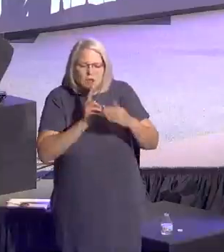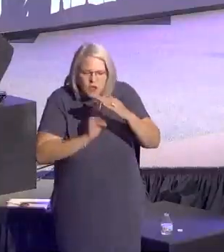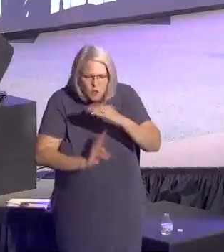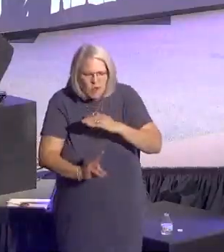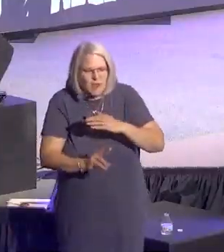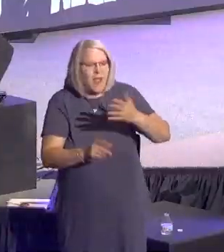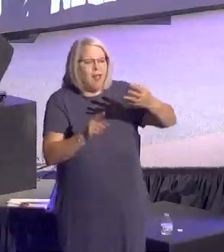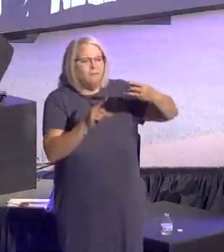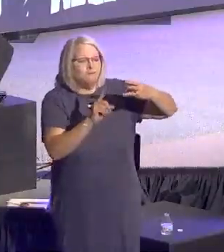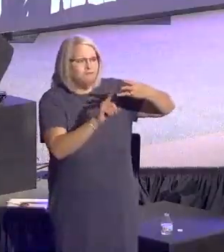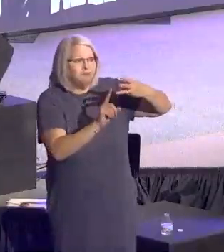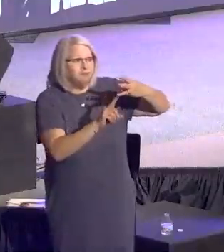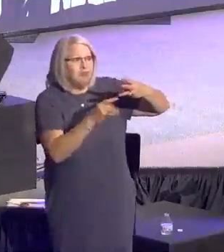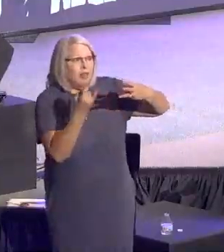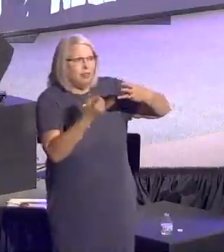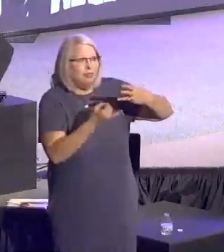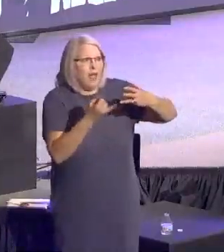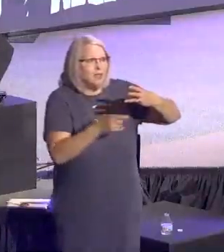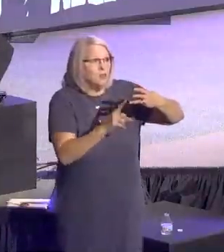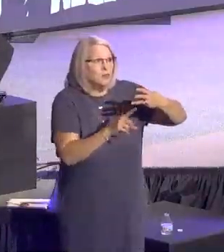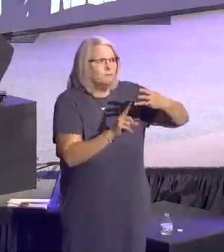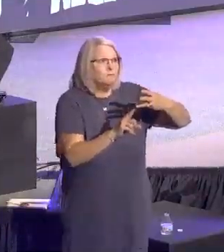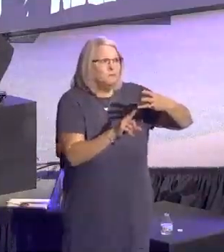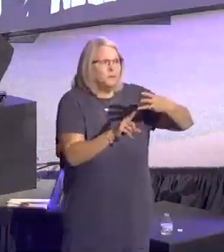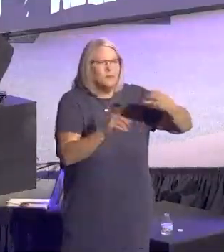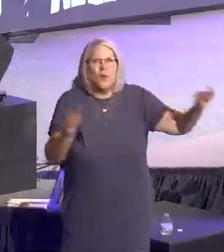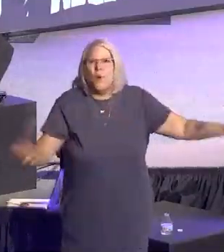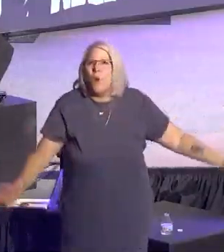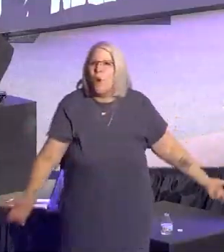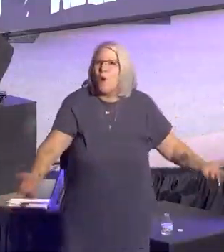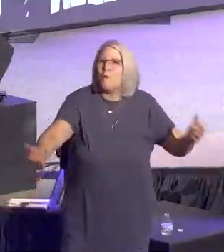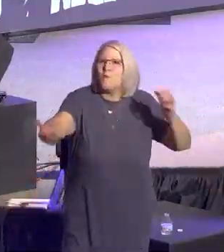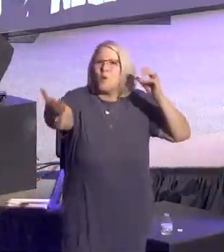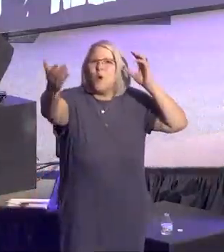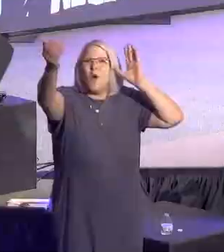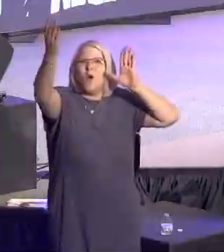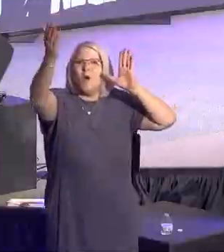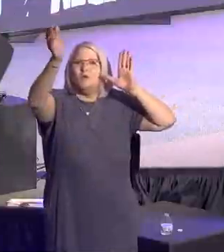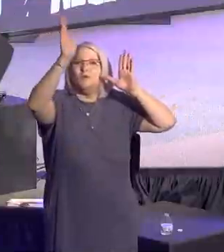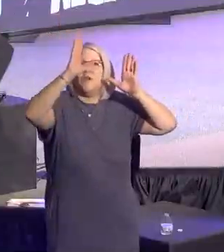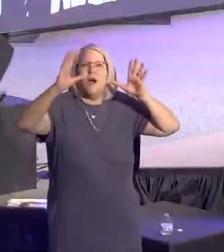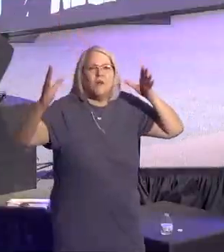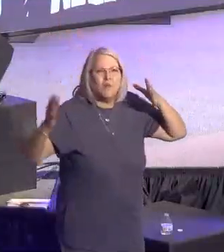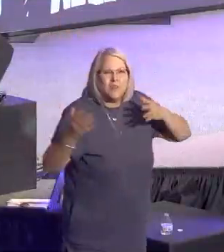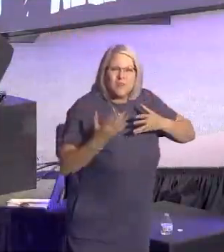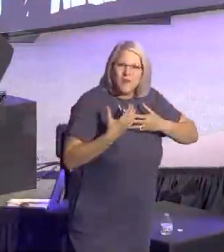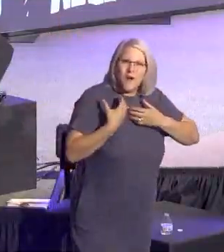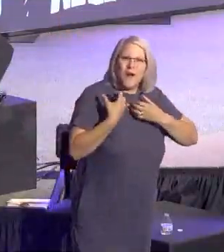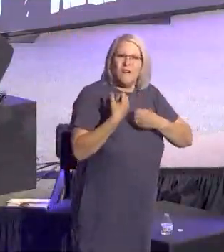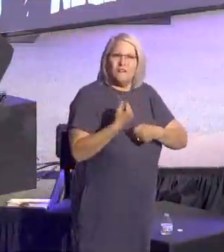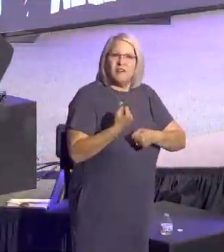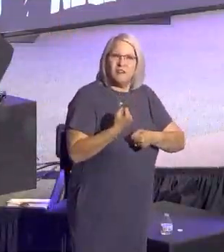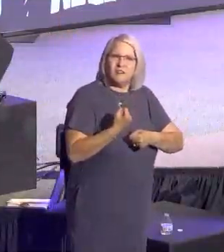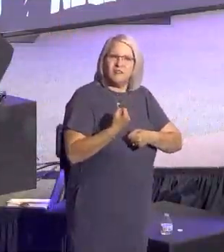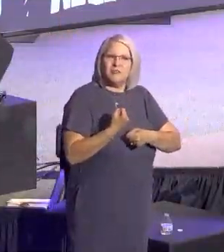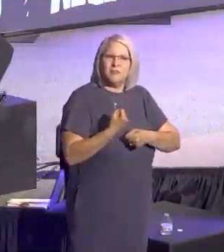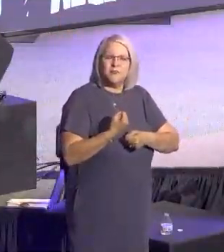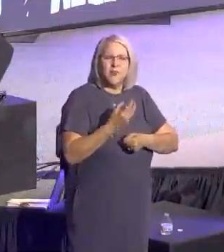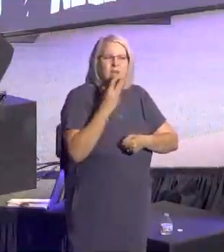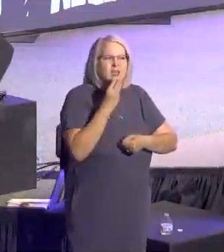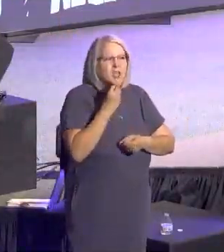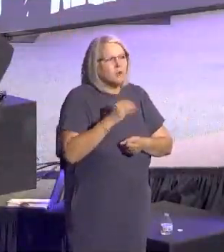And here's the last one. Approach God with confidence. Hebrews